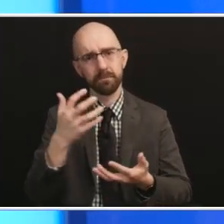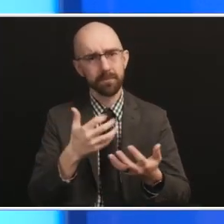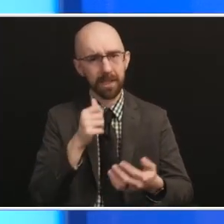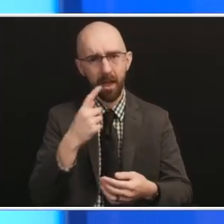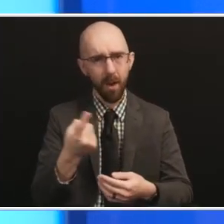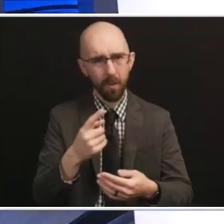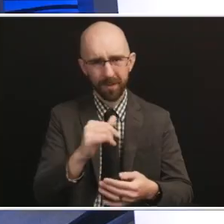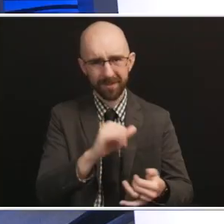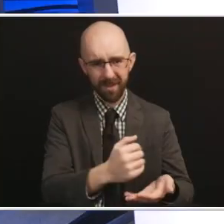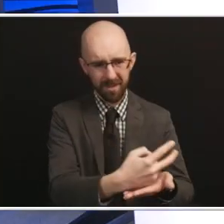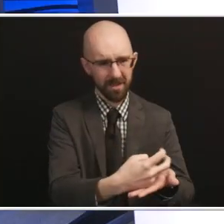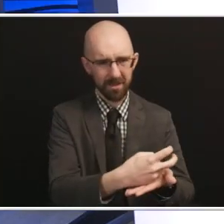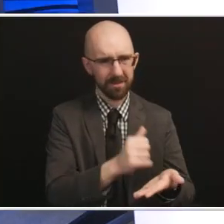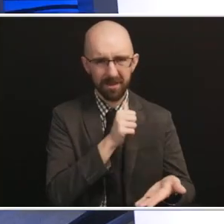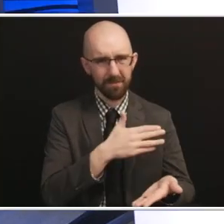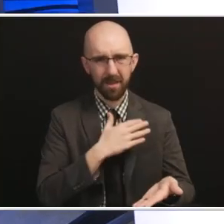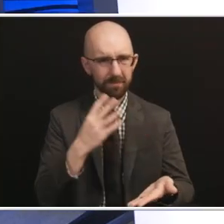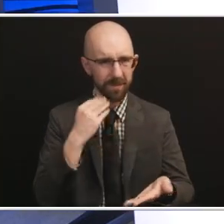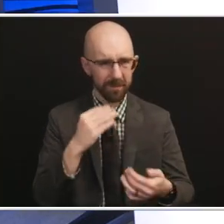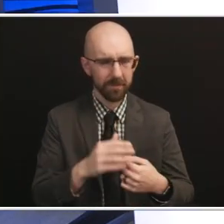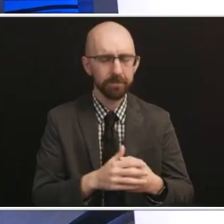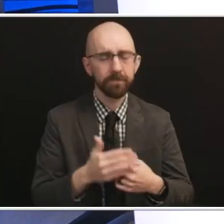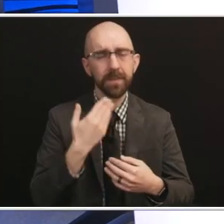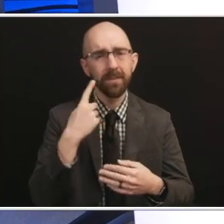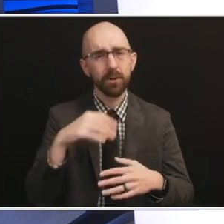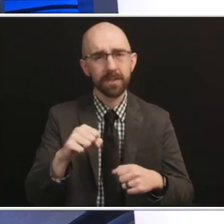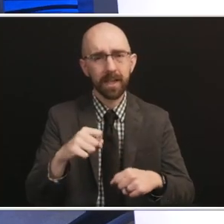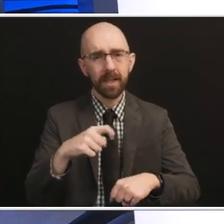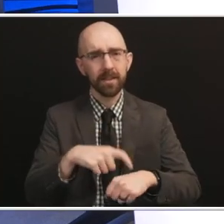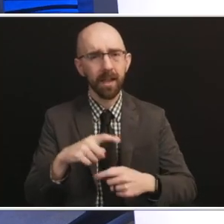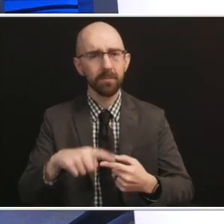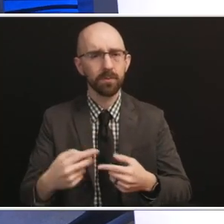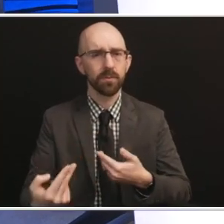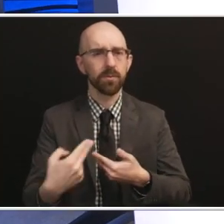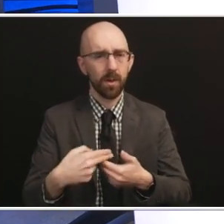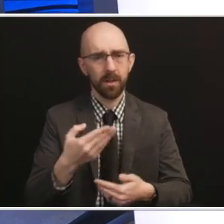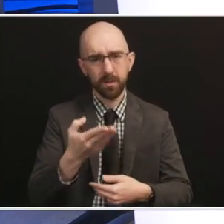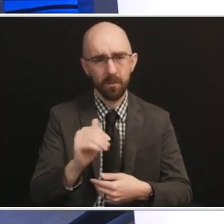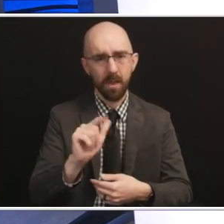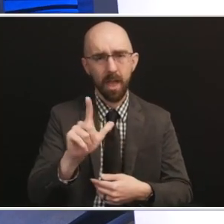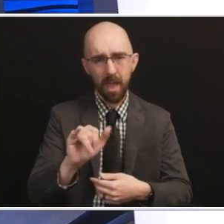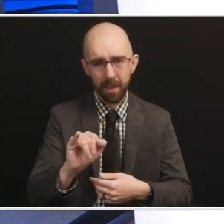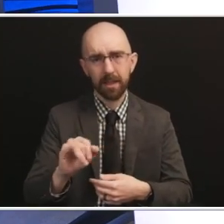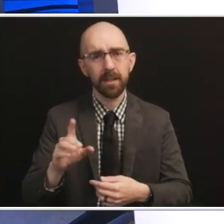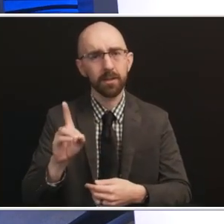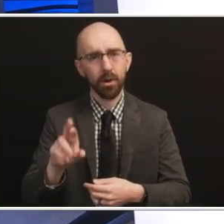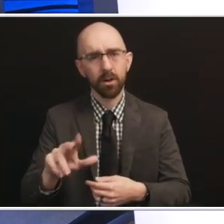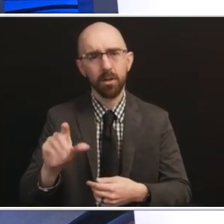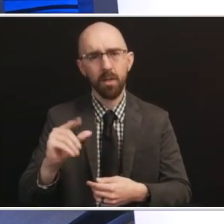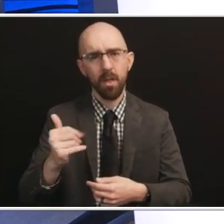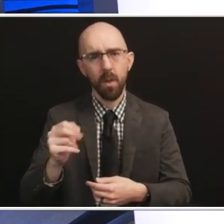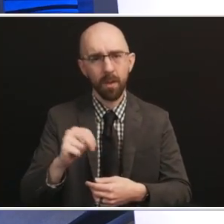seizures. Thank you for taking the time to join us, to both of you, Allie and Dr. Logan. And Brad and Kay, we're